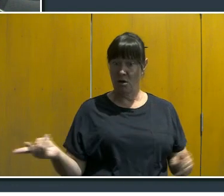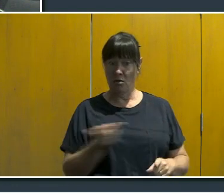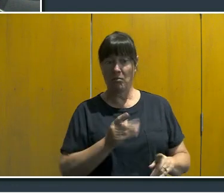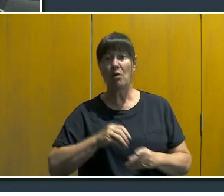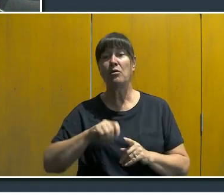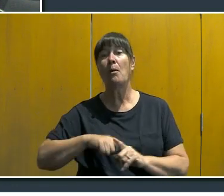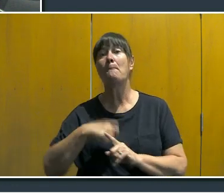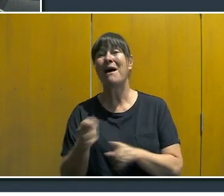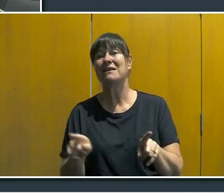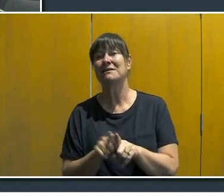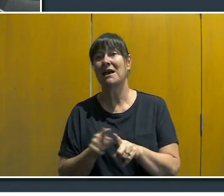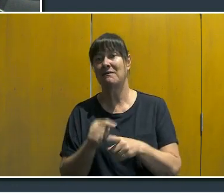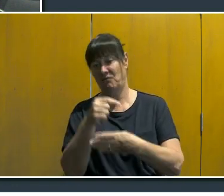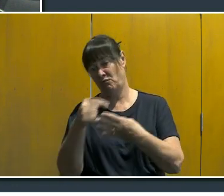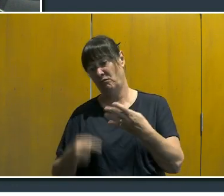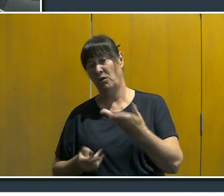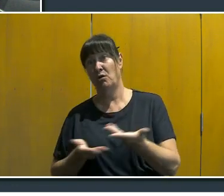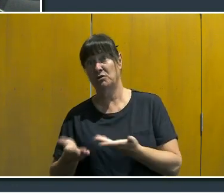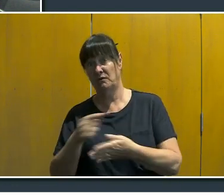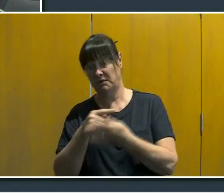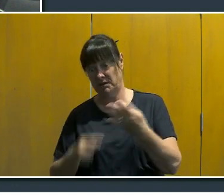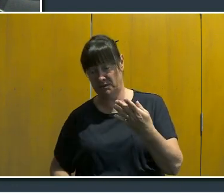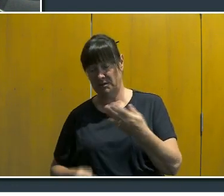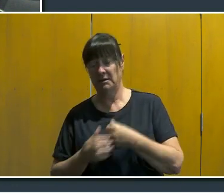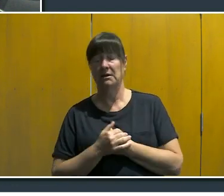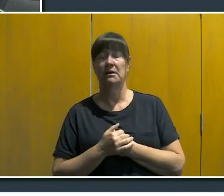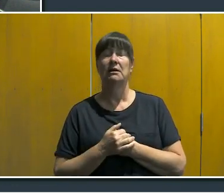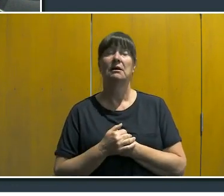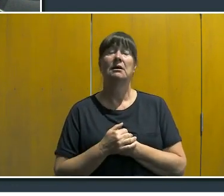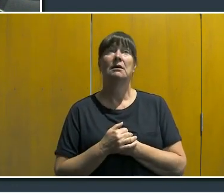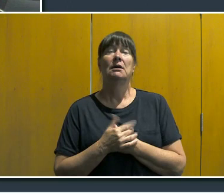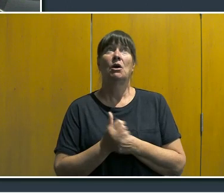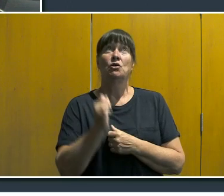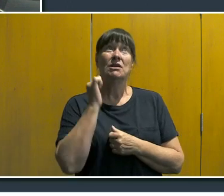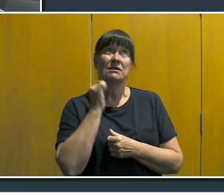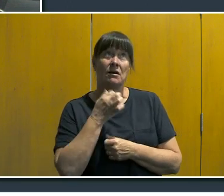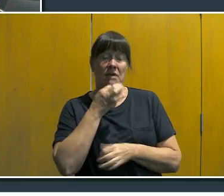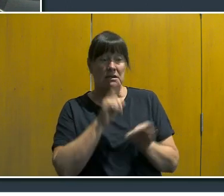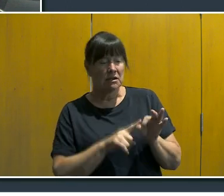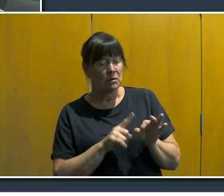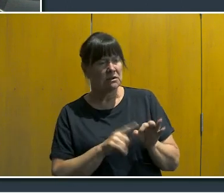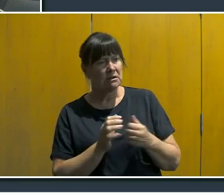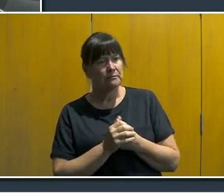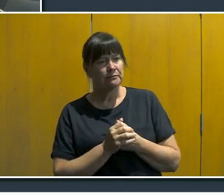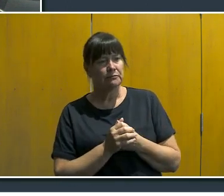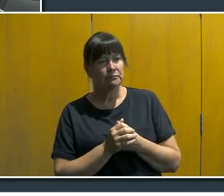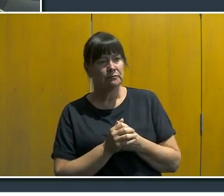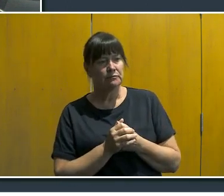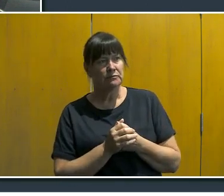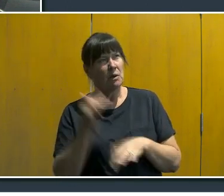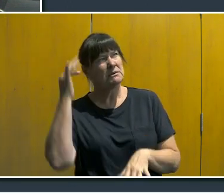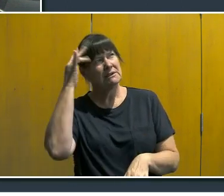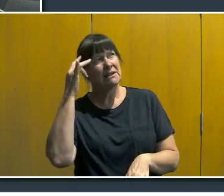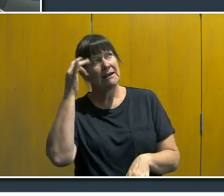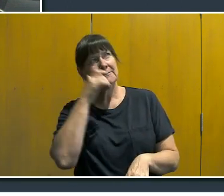of those services. Now, my question, I suppose, yesterday was premised off some lines of thinking I